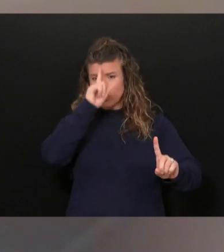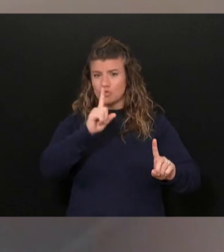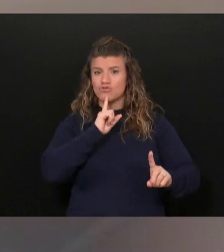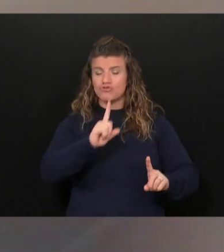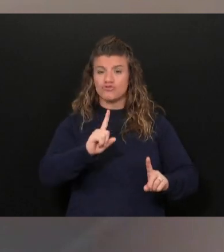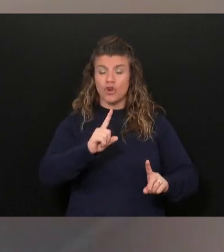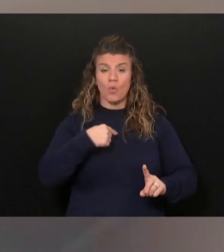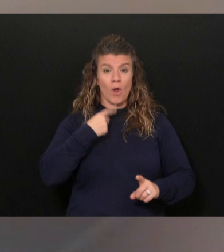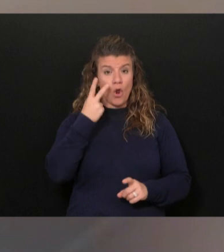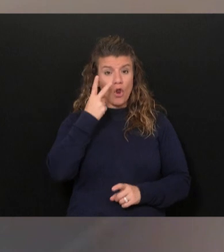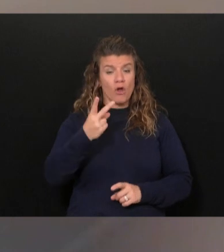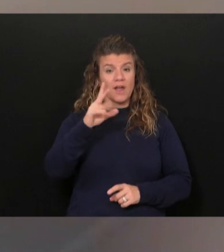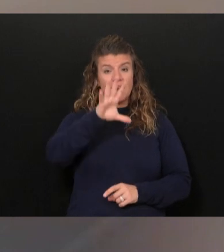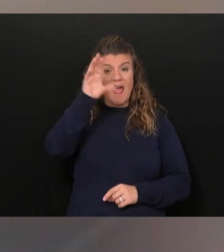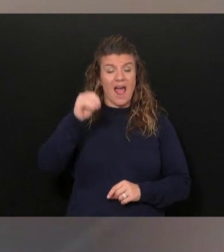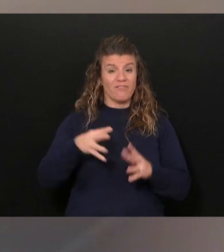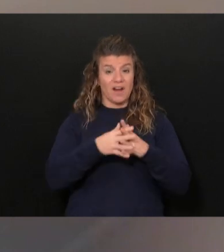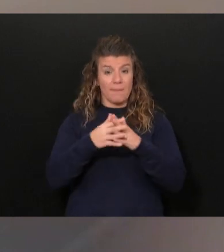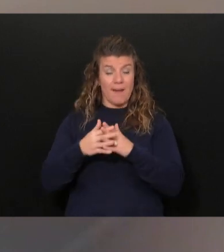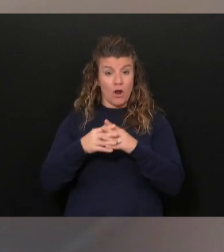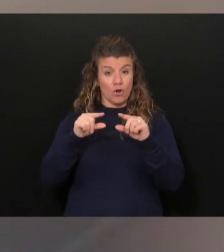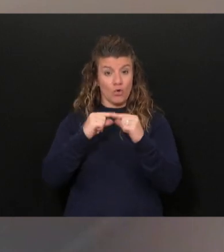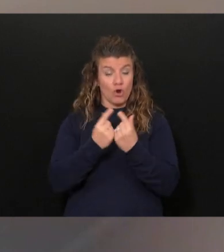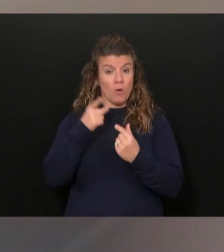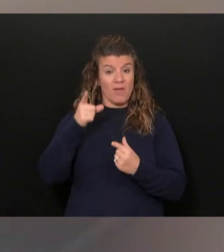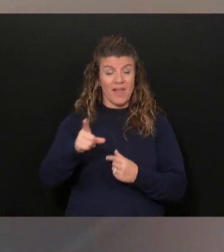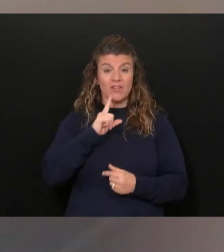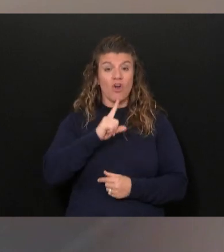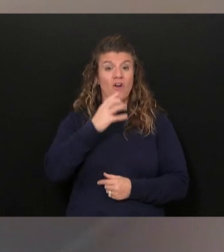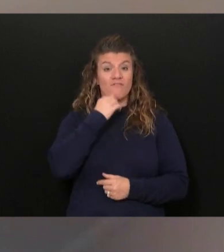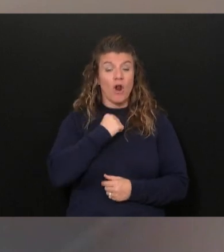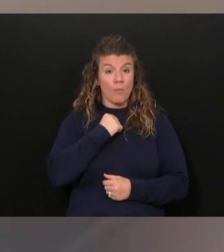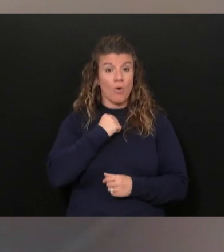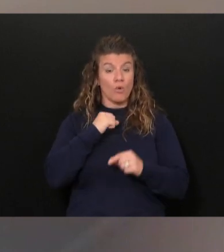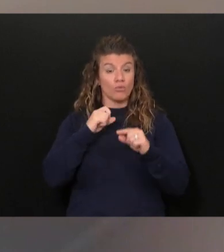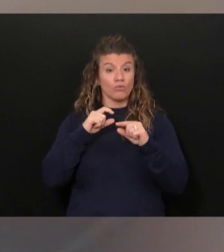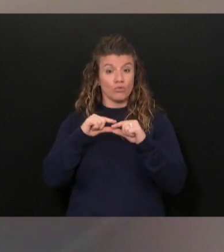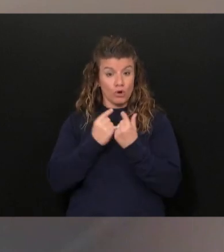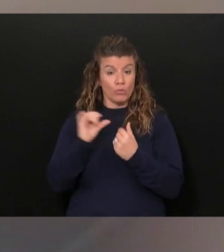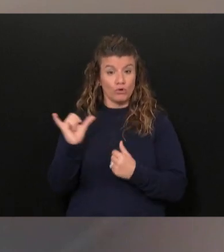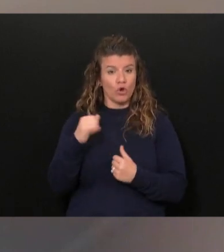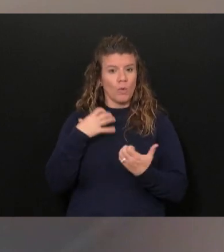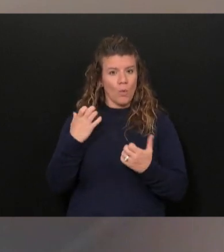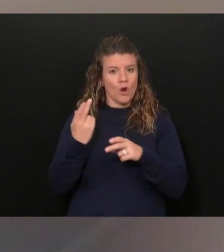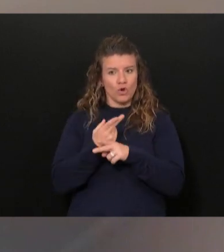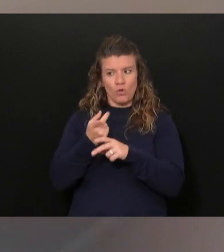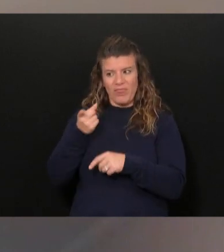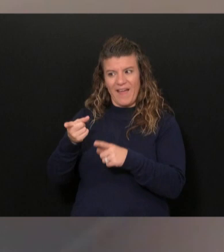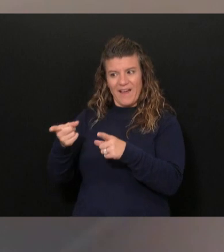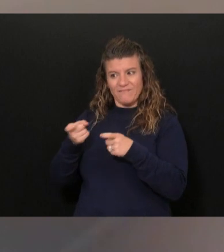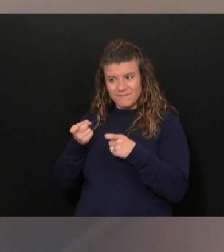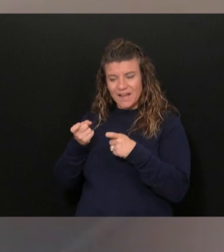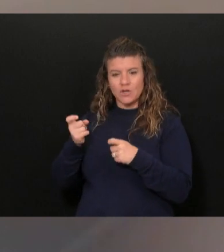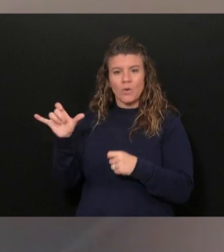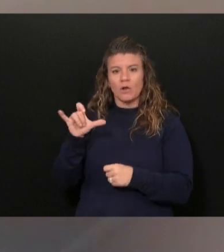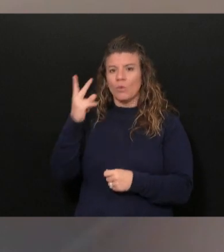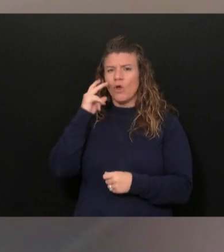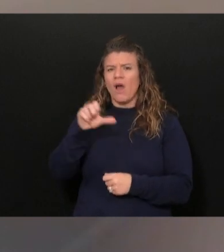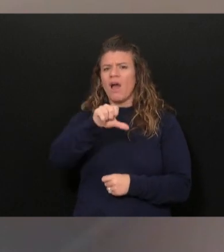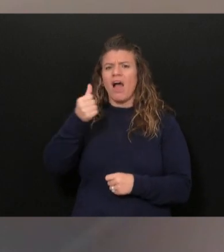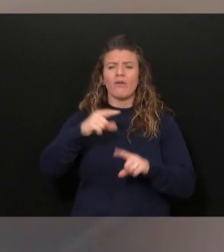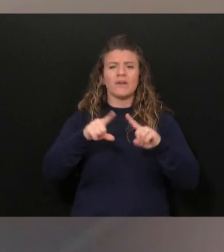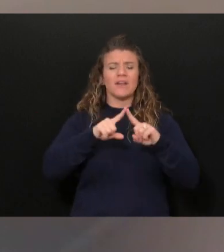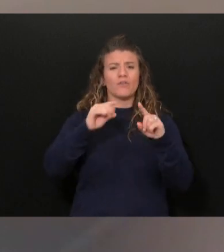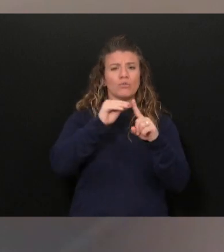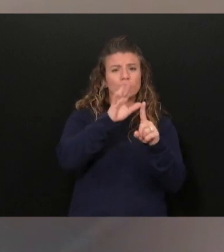African American community as a vulnerable population, we want to move there quickly. And we also want to look at other vulnerable populations that may